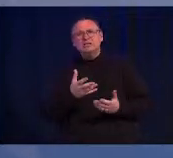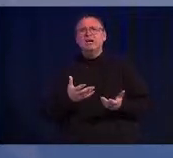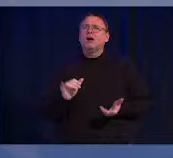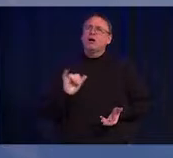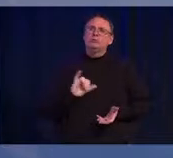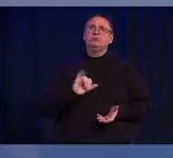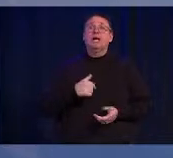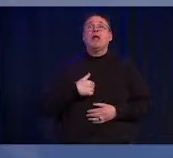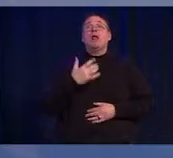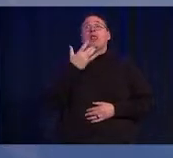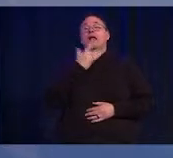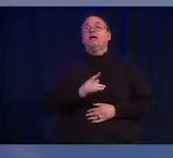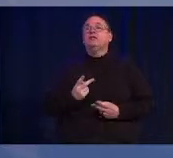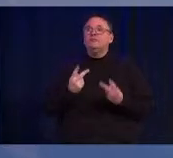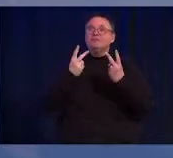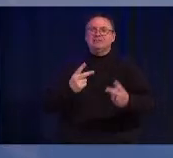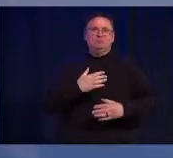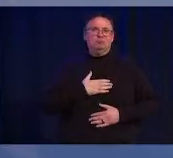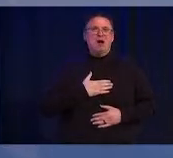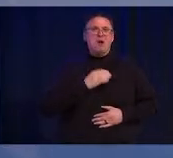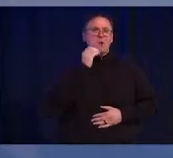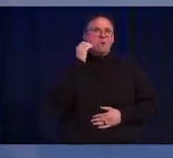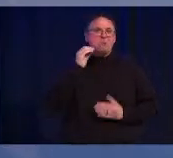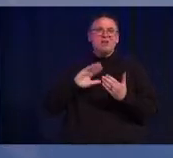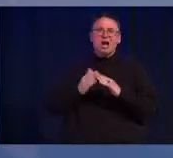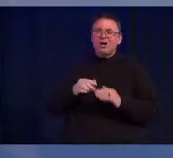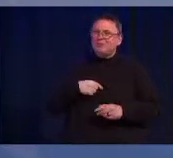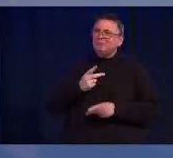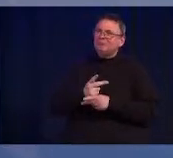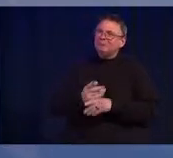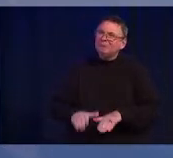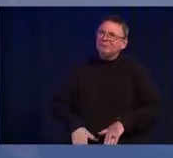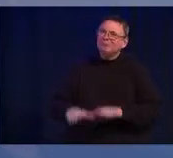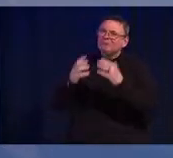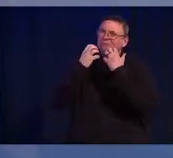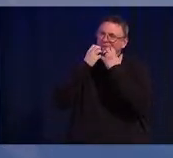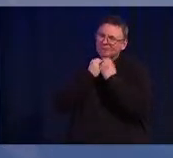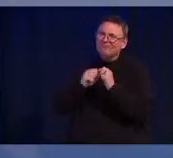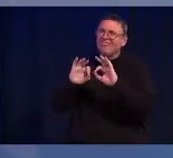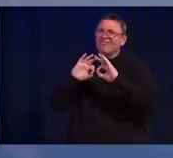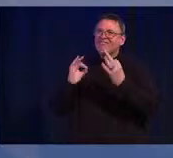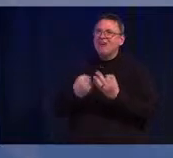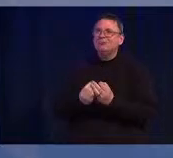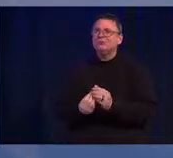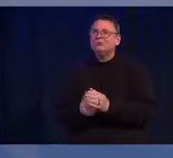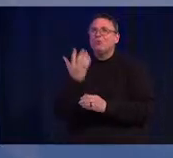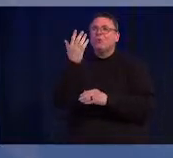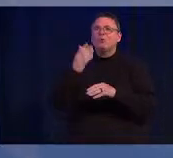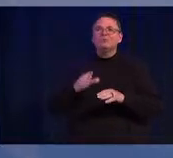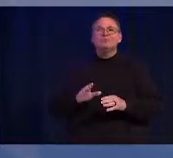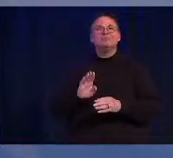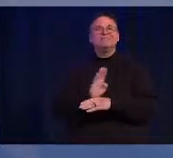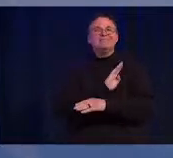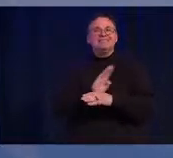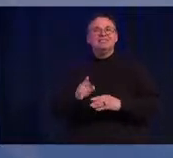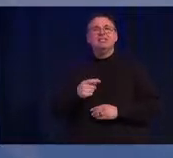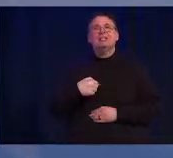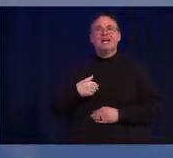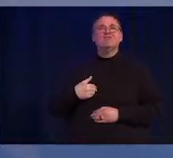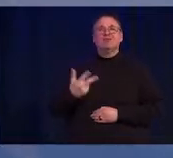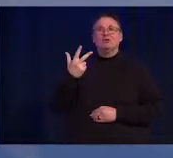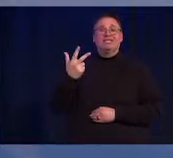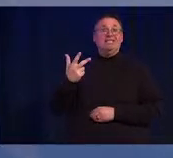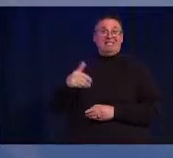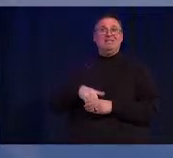my hometown, raise a family, grow a business, 4 kids, 3 of whom work in the business I ran for